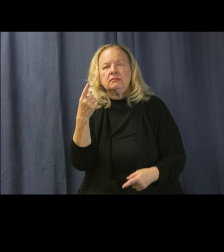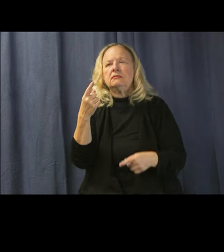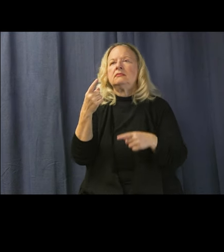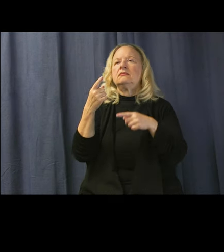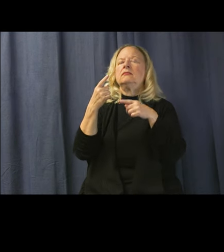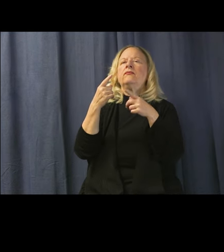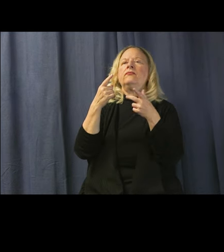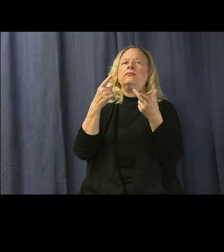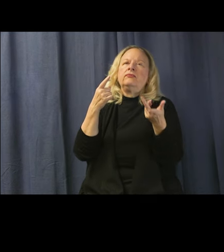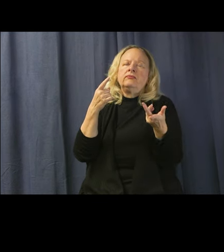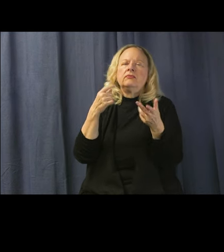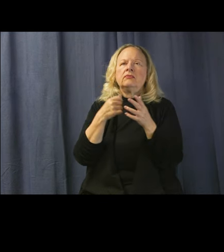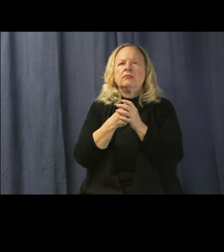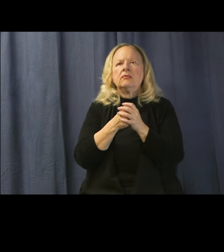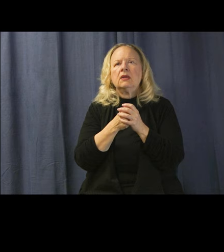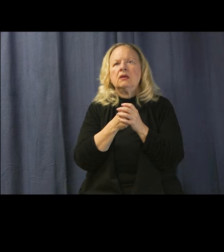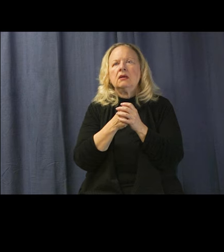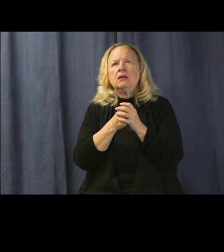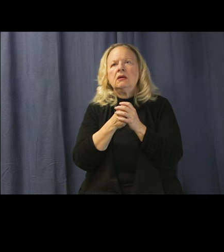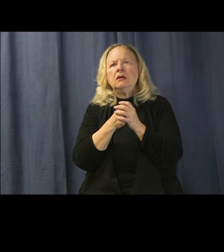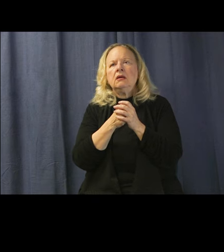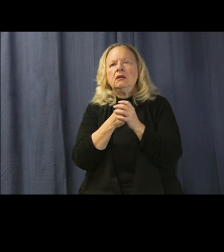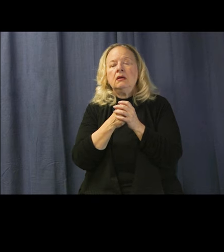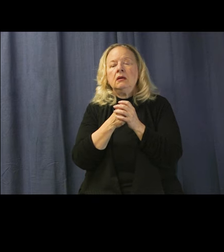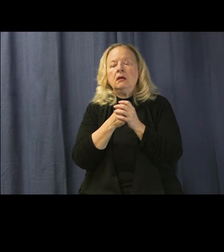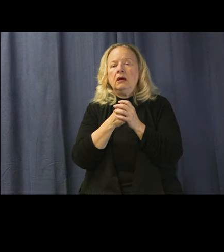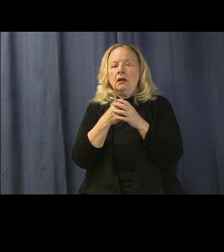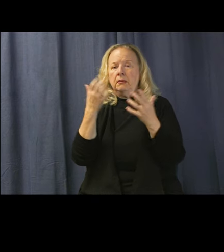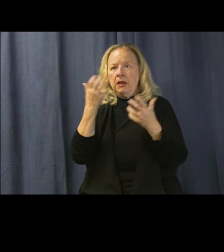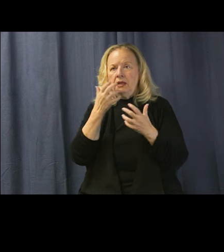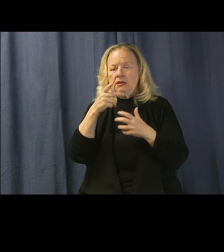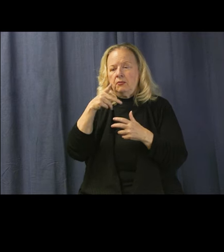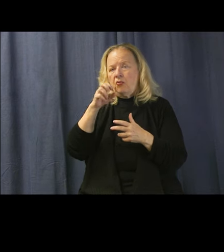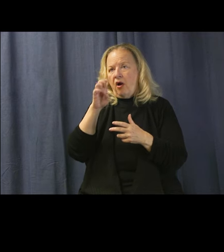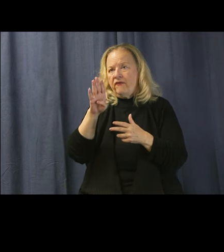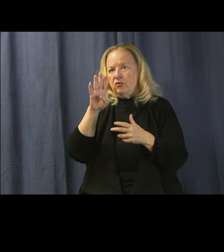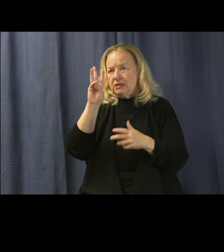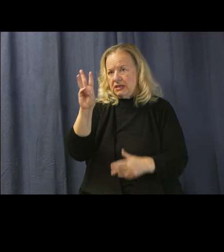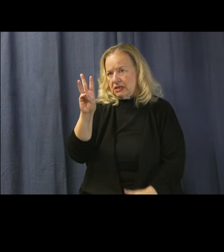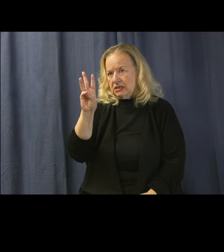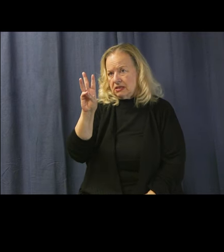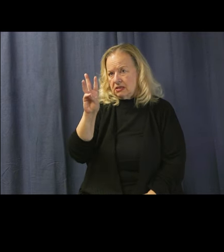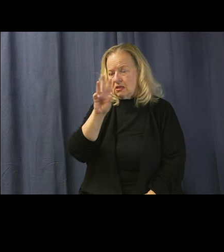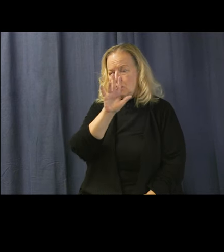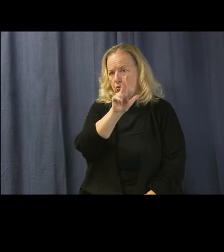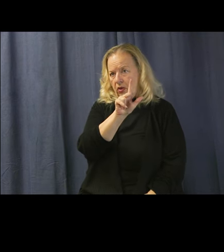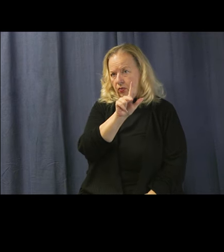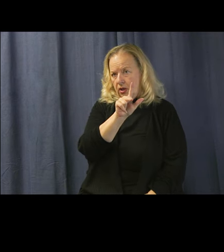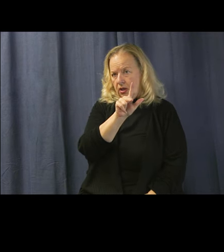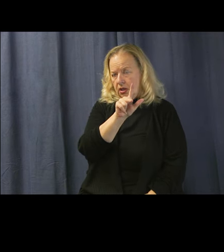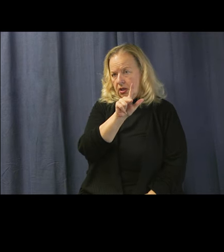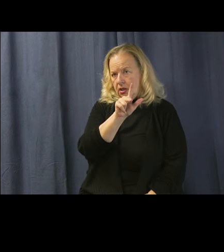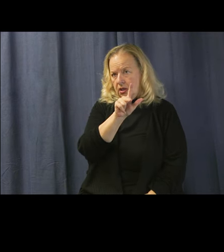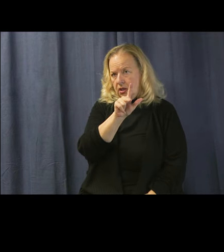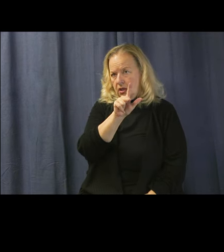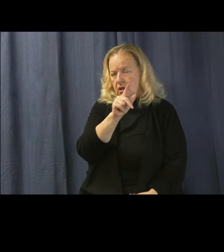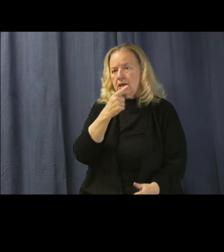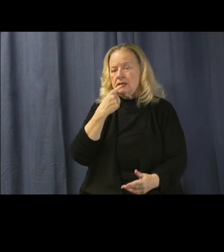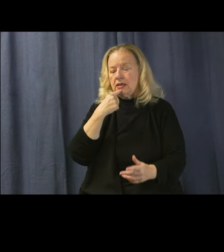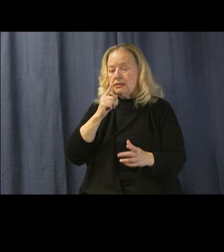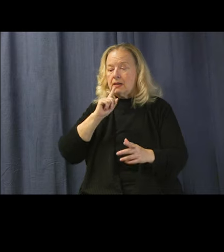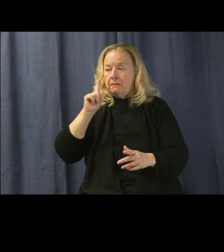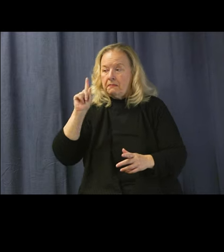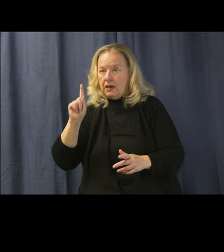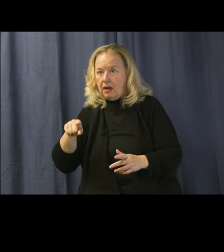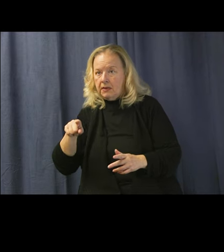Now, this is amazing. Look at Proverbs 6:23. It says,